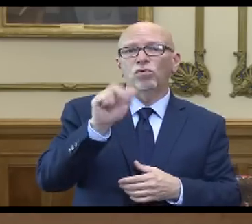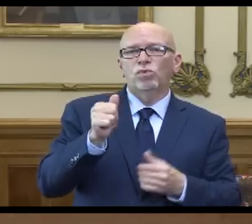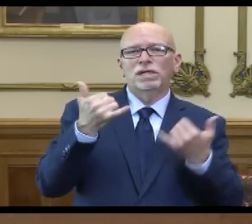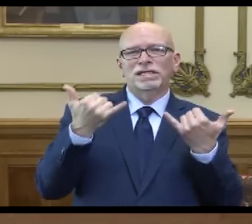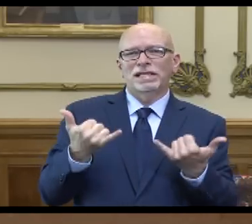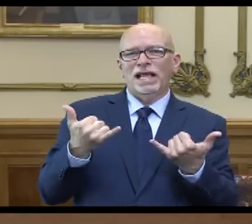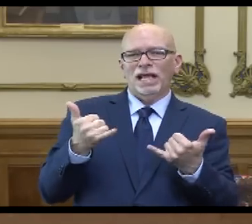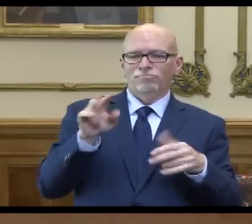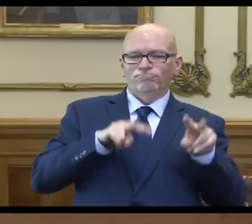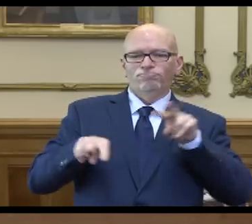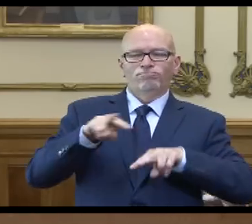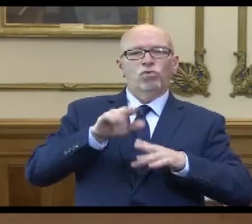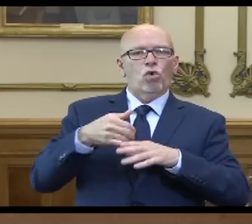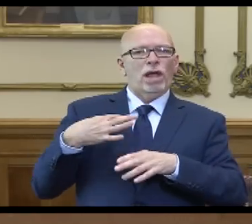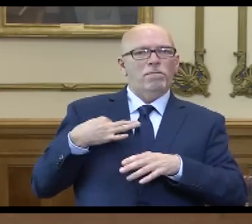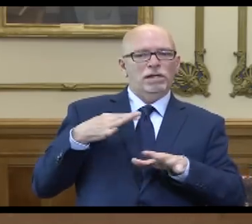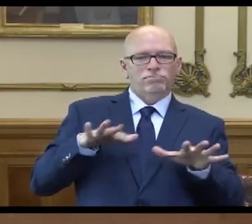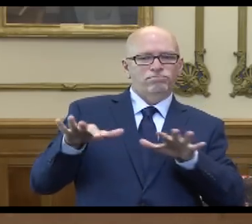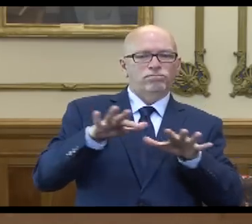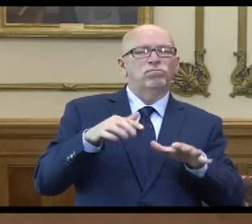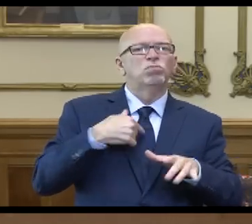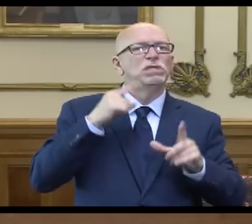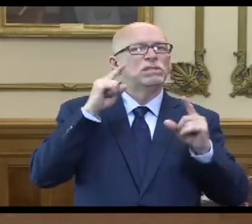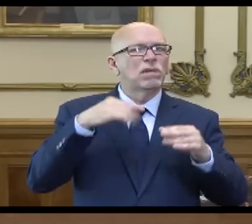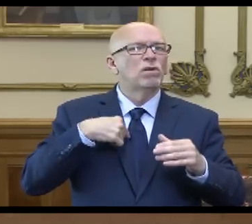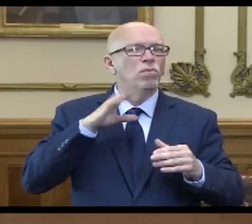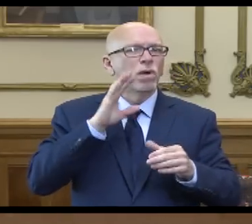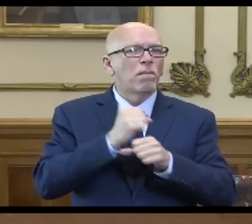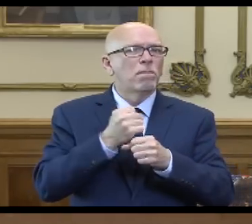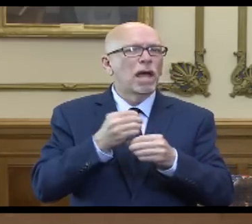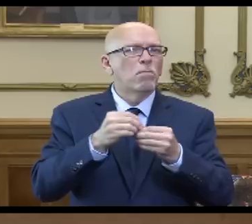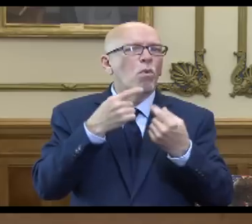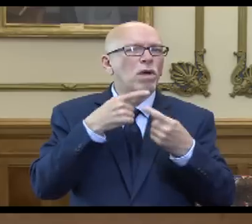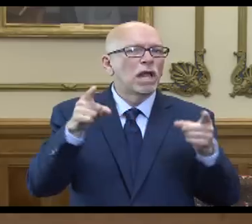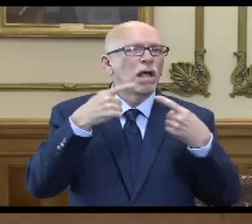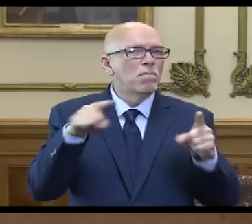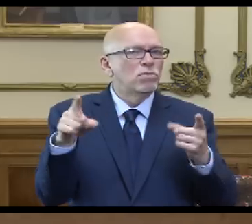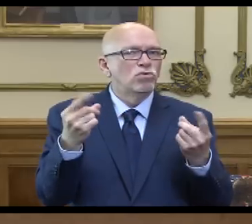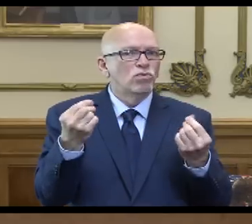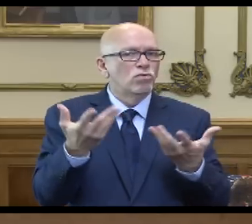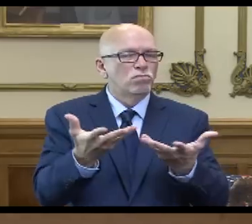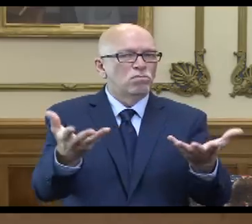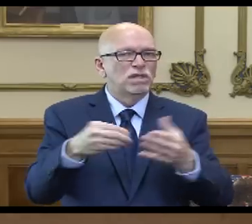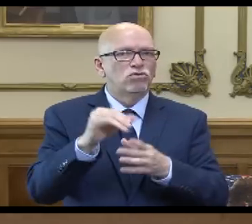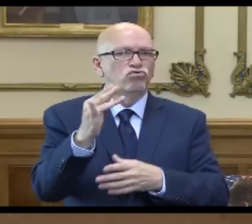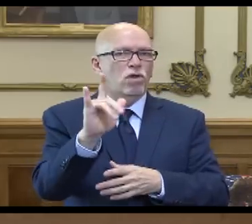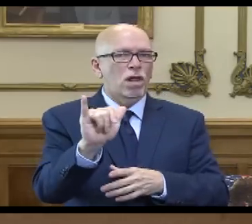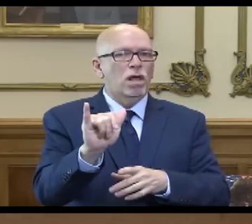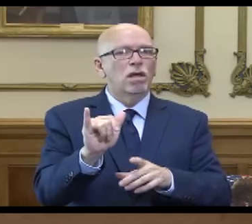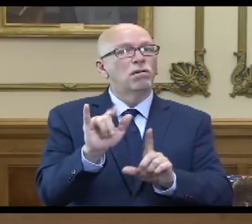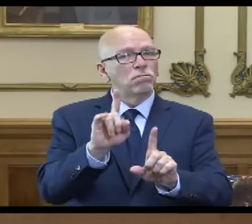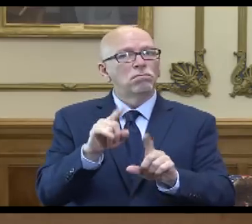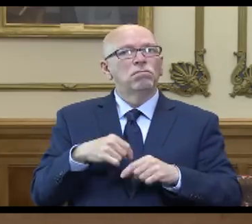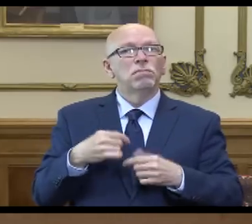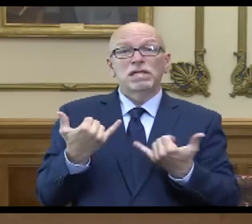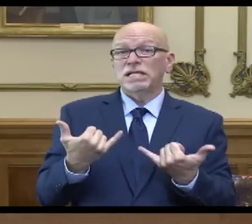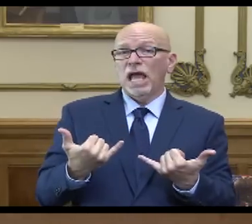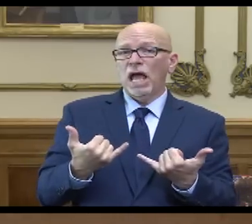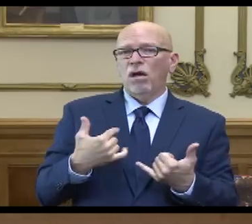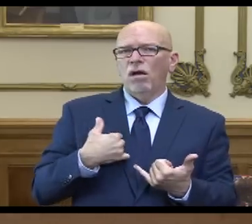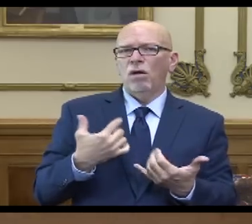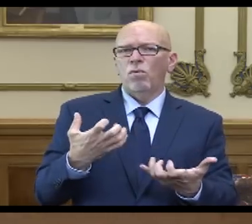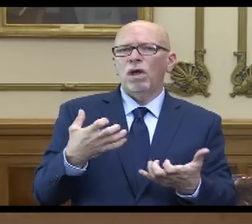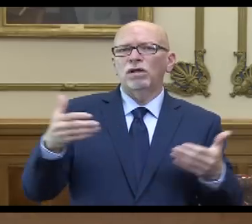currently reviewing the applications, and we expect to make more announcements here in July. But what I'd like to do right now